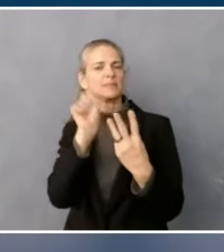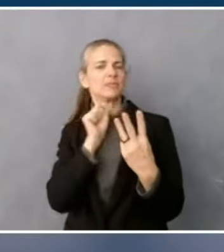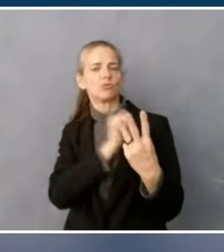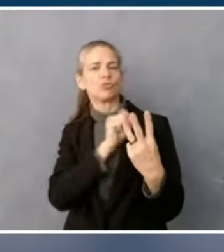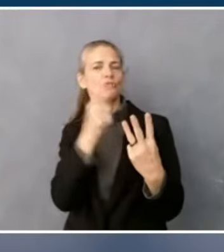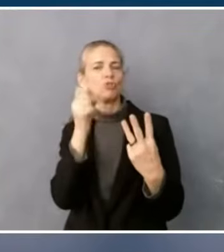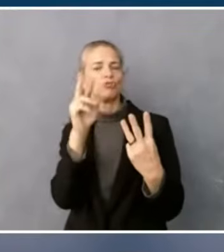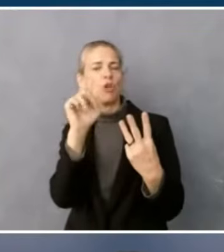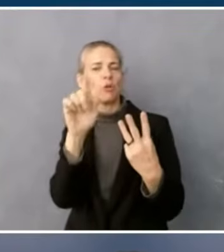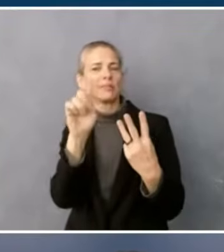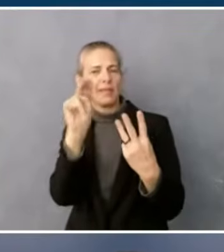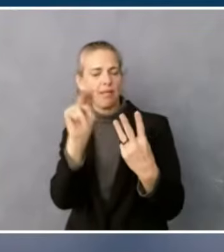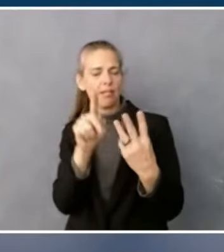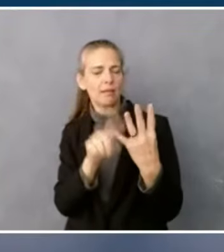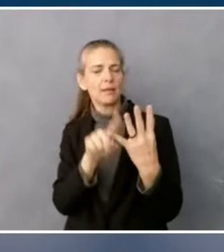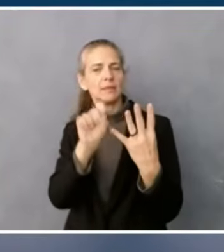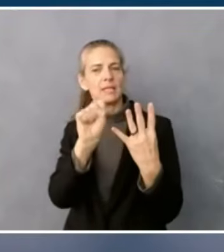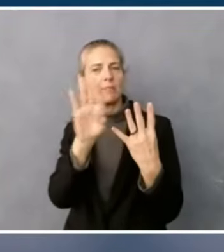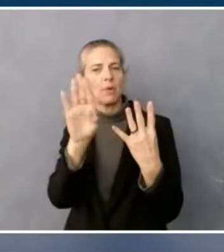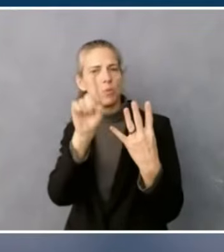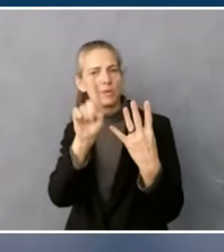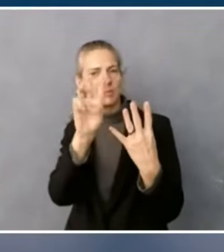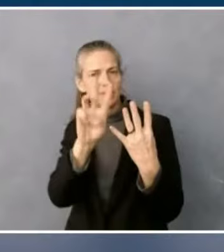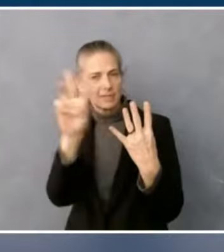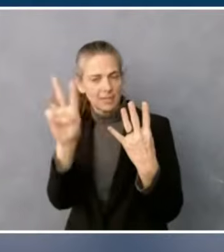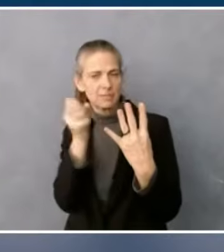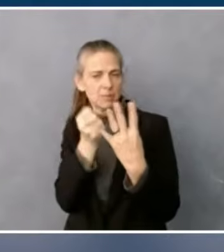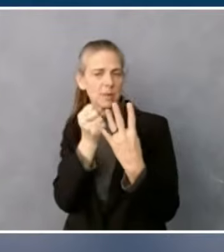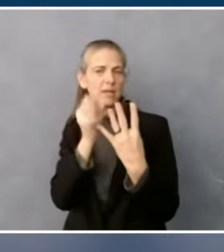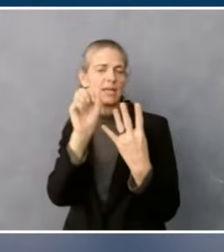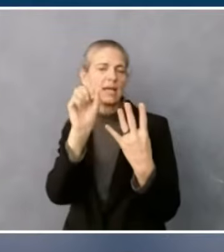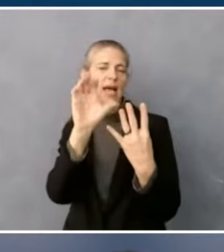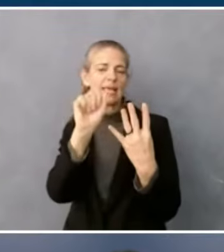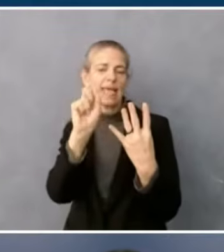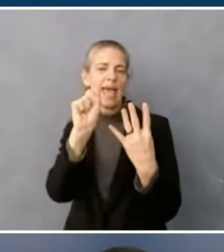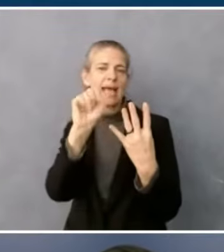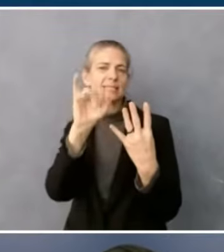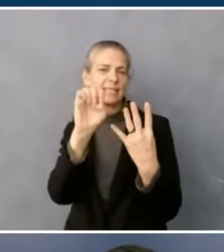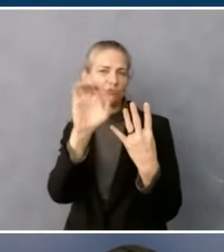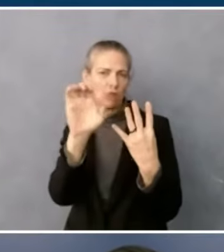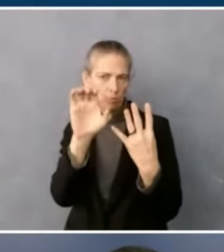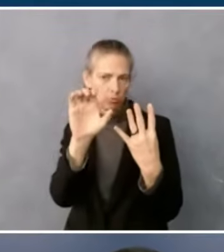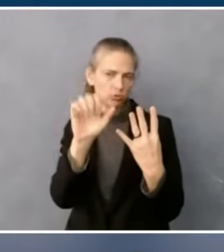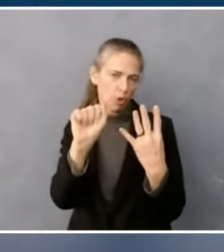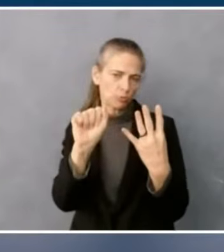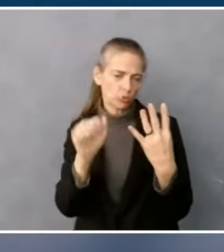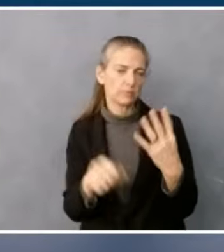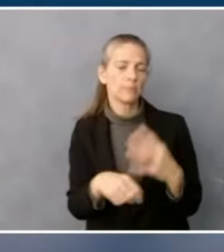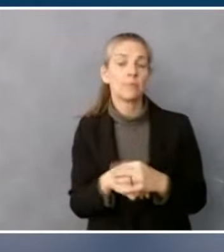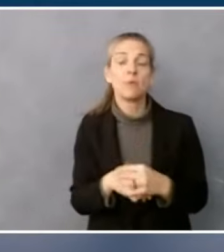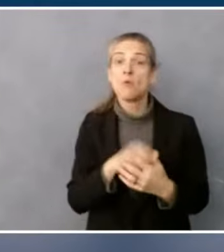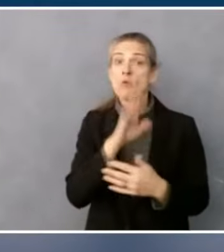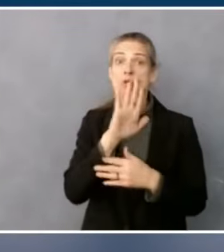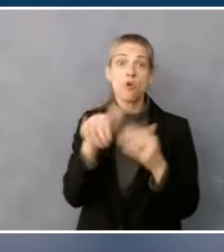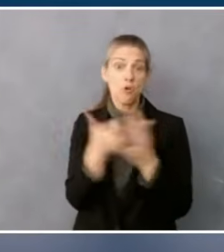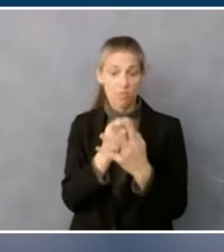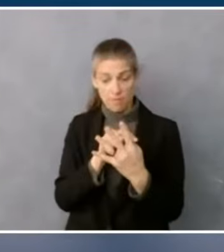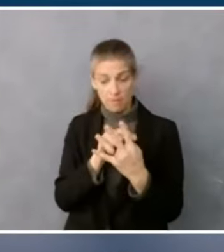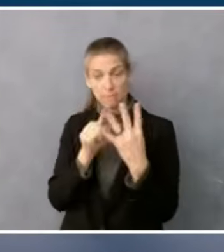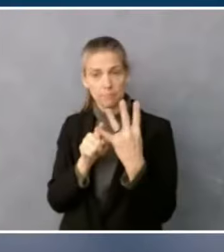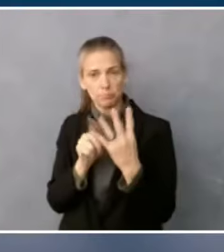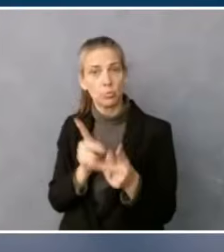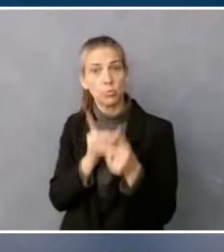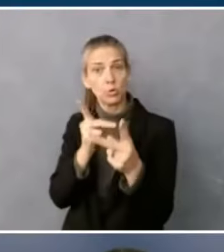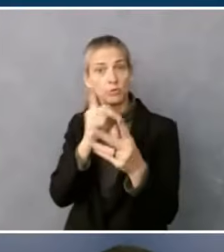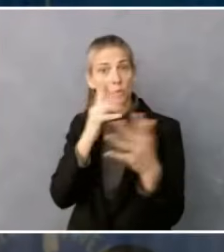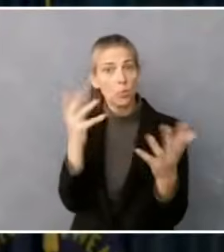and Senate Bill 166, sponsored by Senator Cassie Chambers Armstrong. All offer proposals to expand pre-K